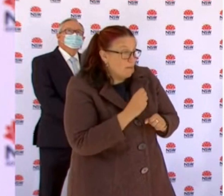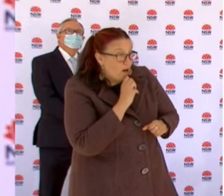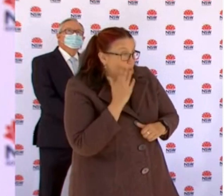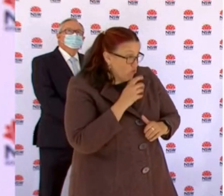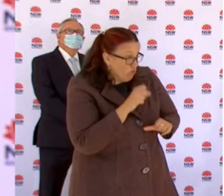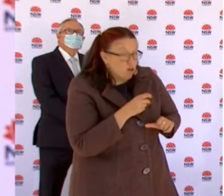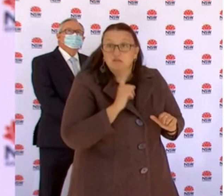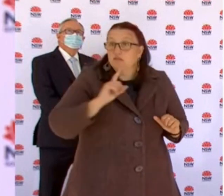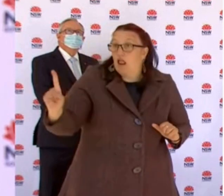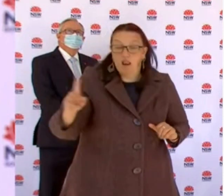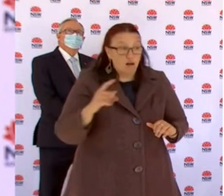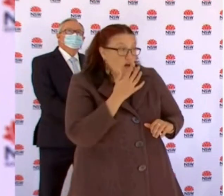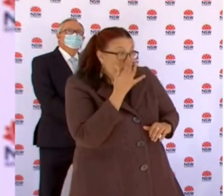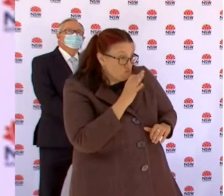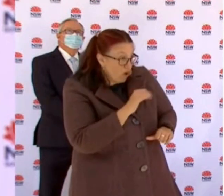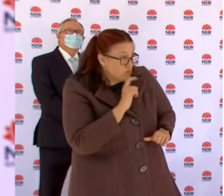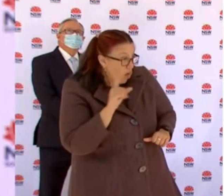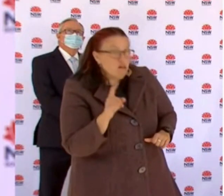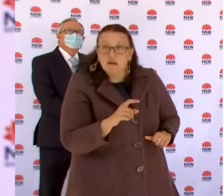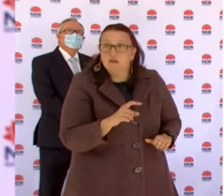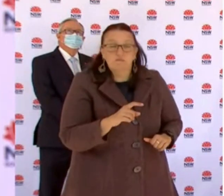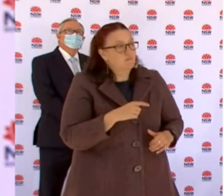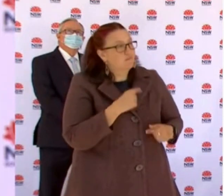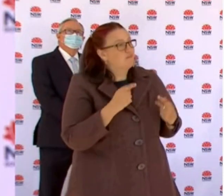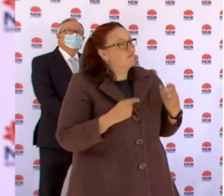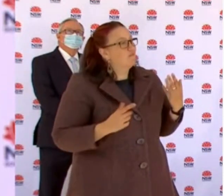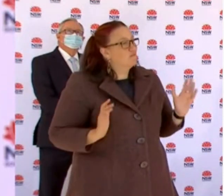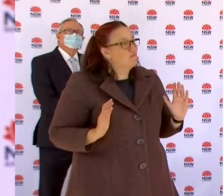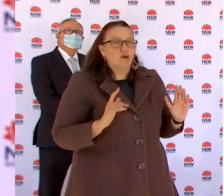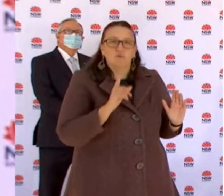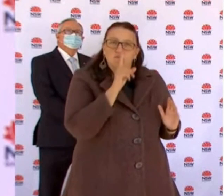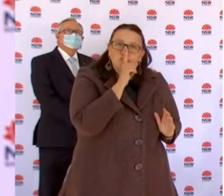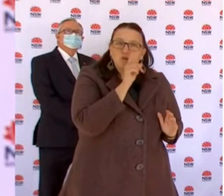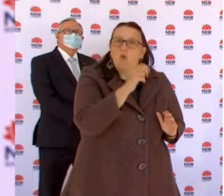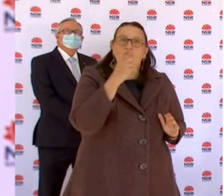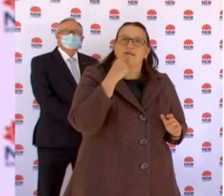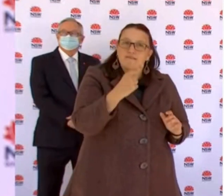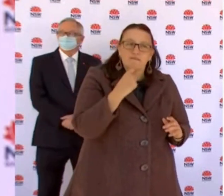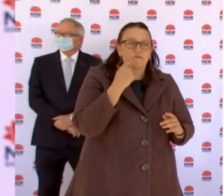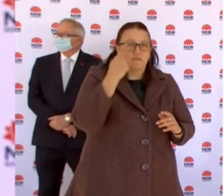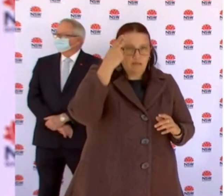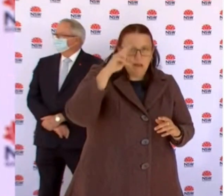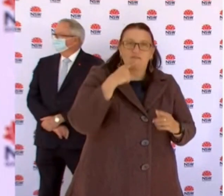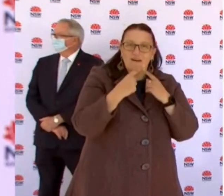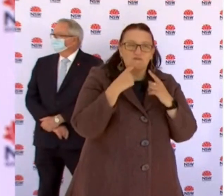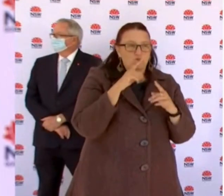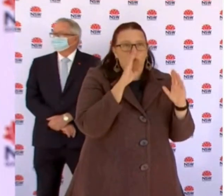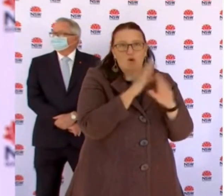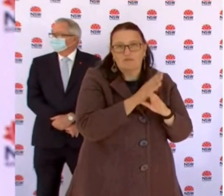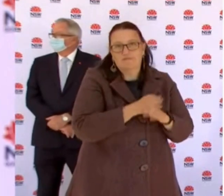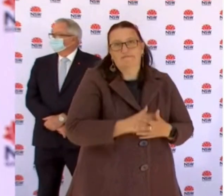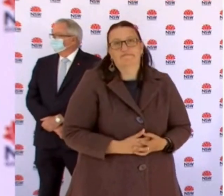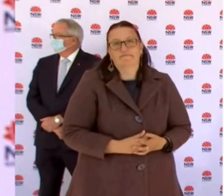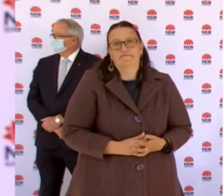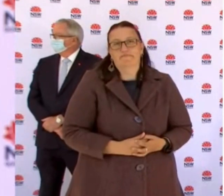think I've got a cold or a stuff, but I'll just stay at home, you're missing one key point. Us not knowing